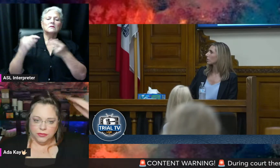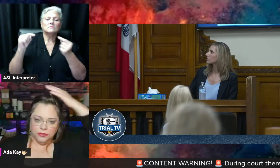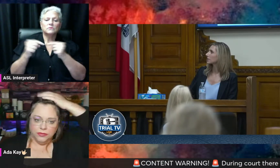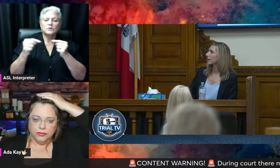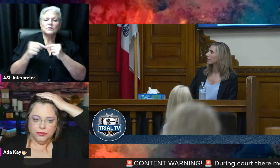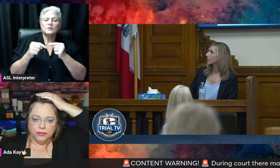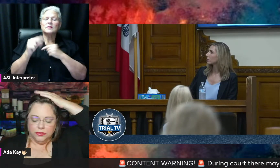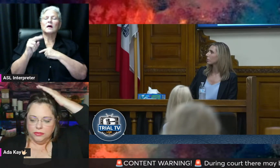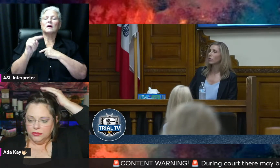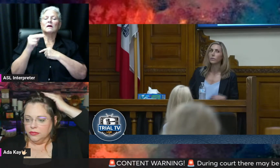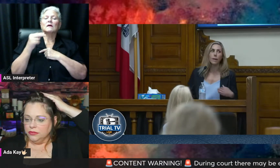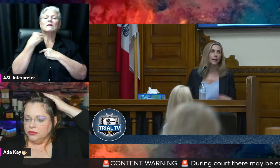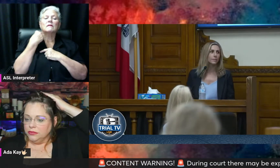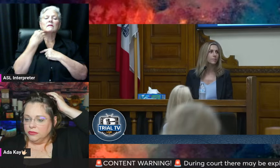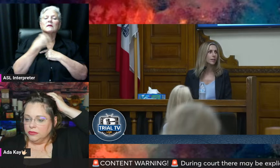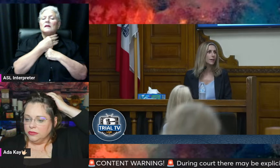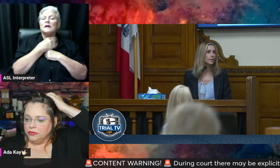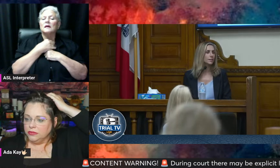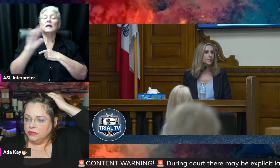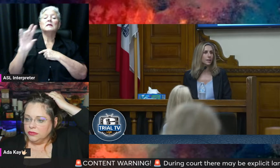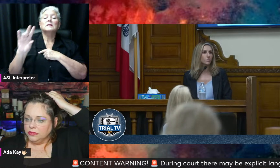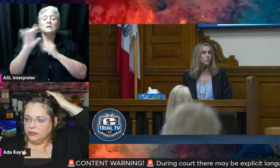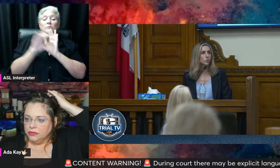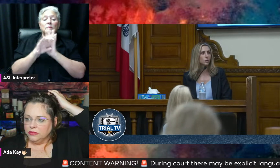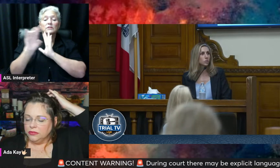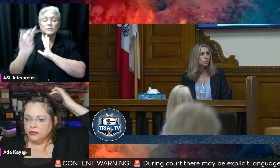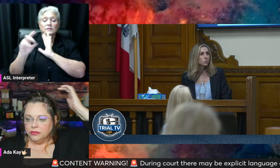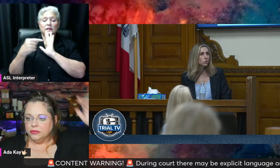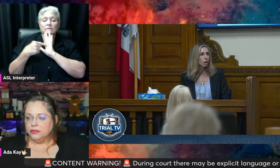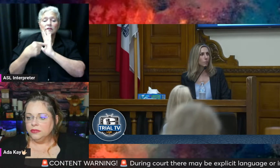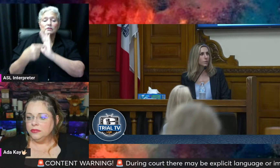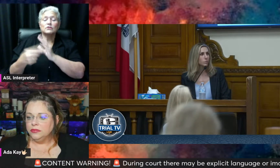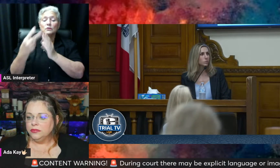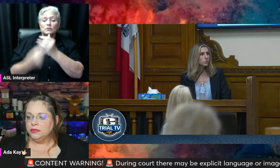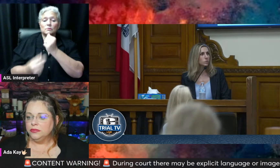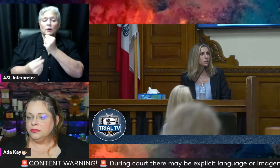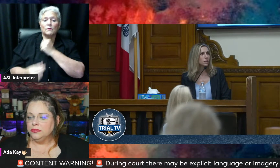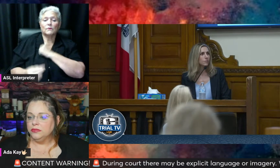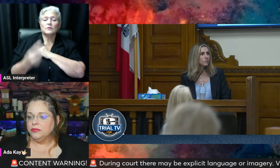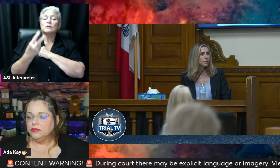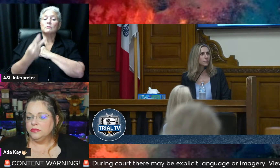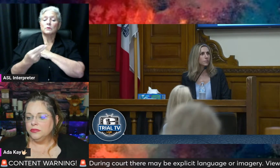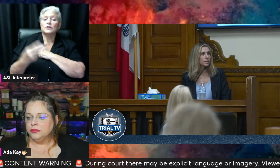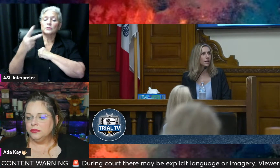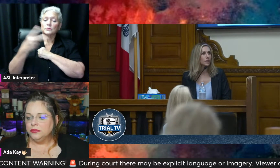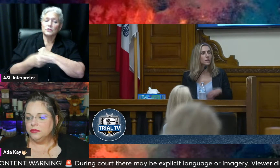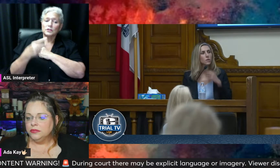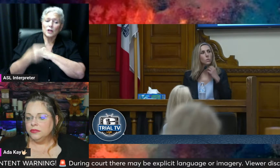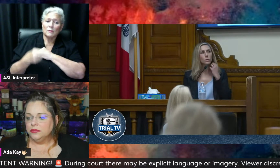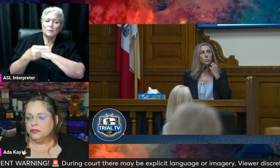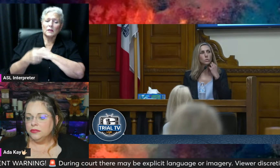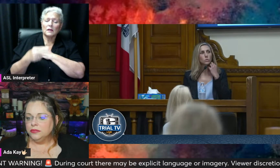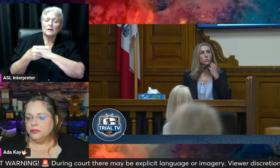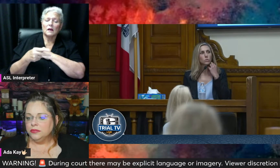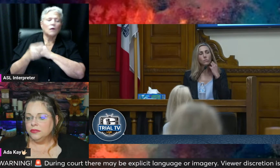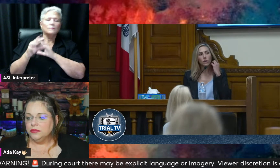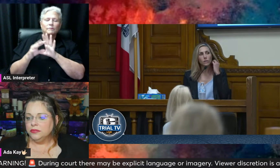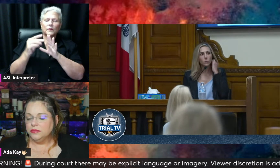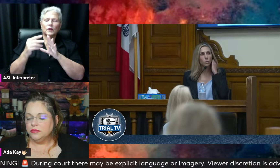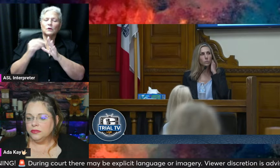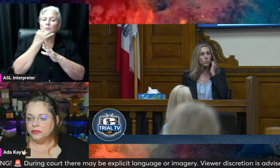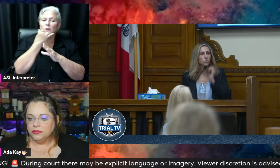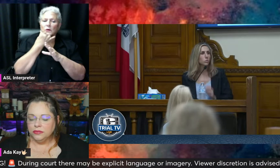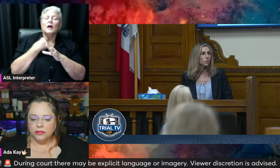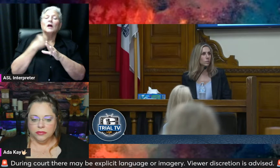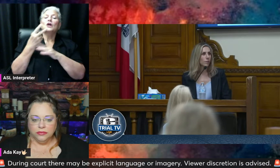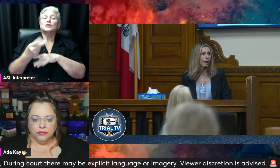shows both of them together, more on the back of the neck. So there were 2 chopping wounds to the left side of the neck, one more toward the